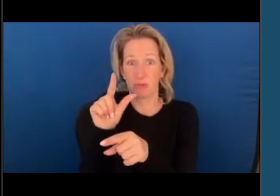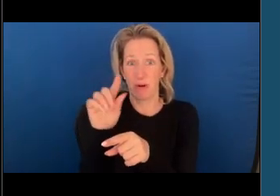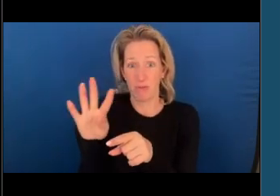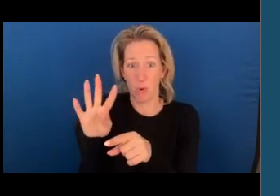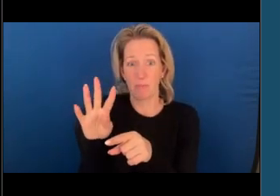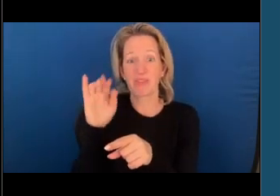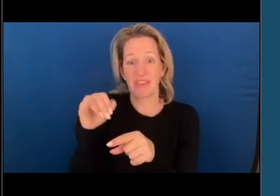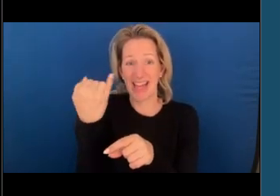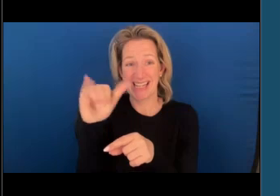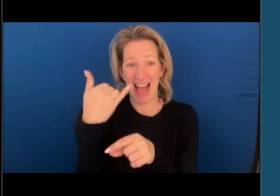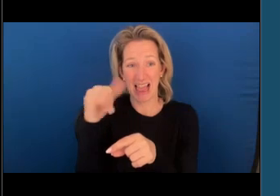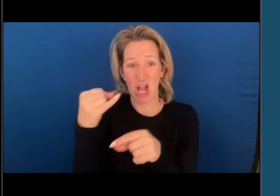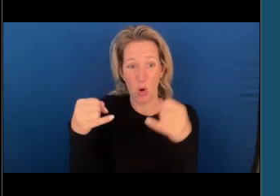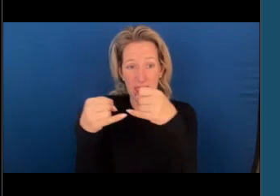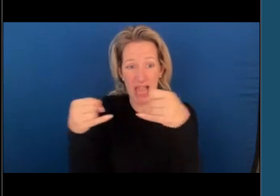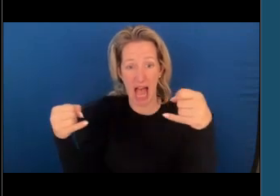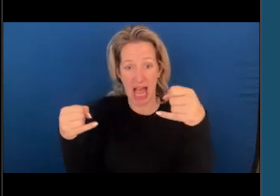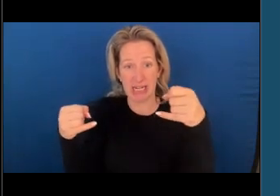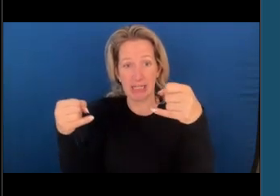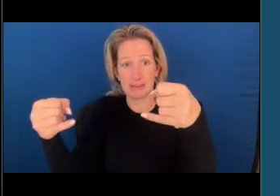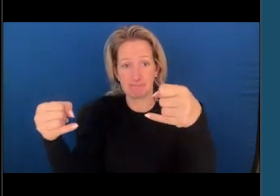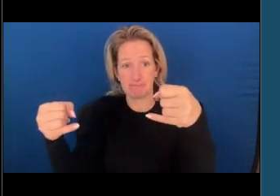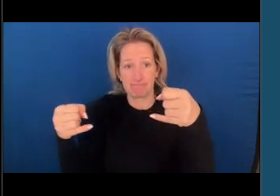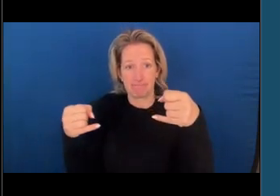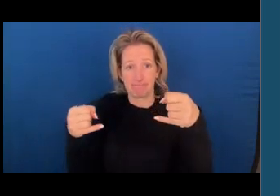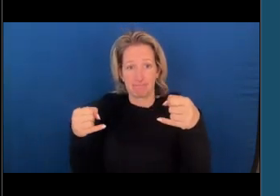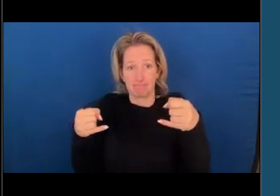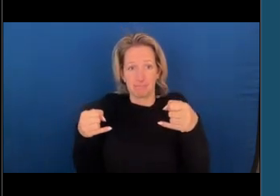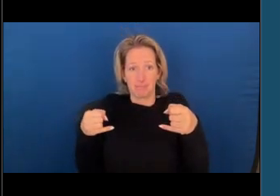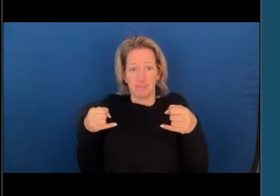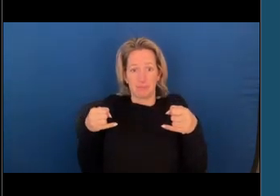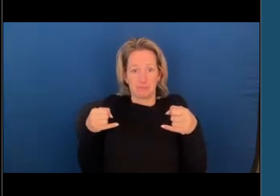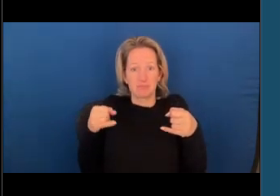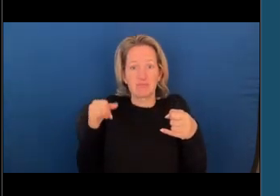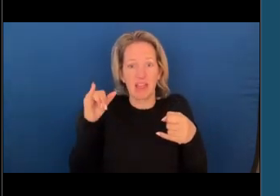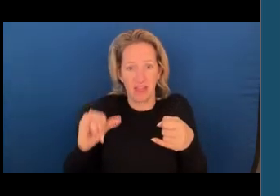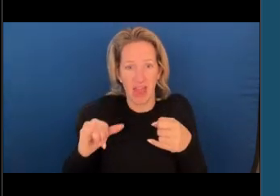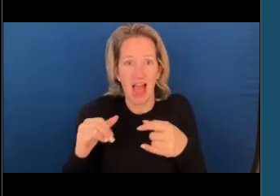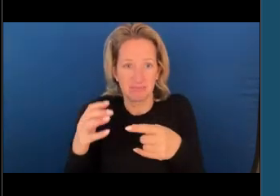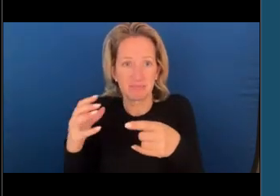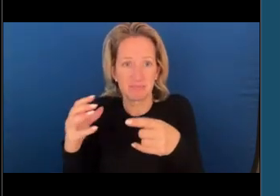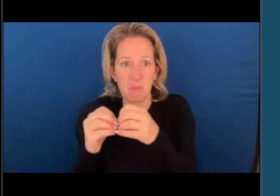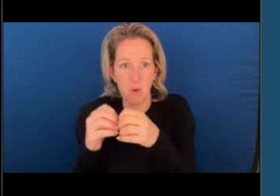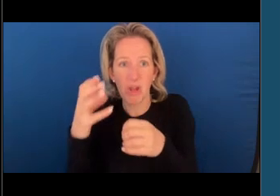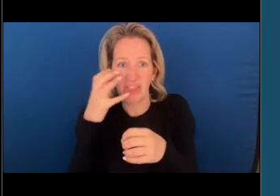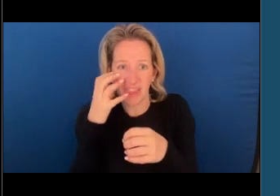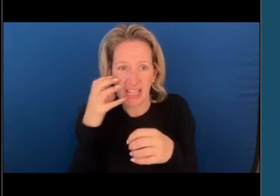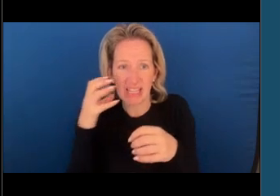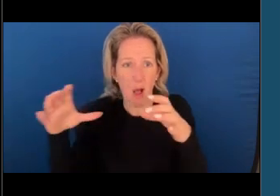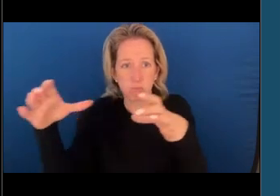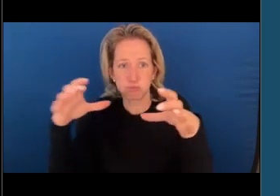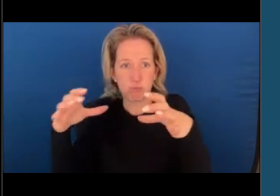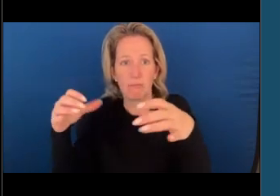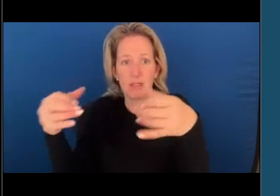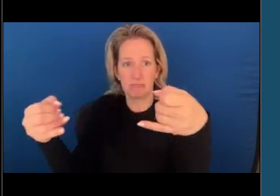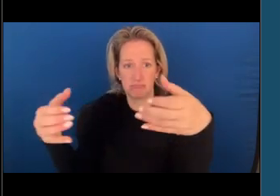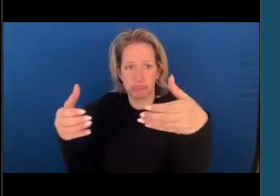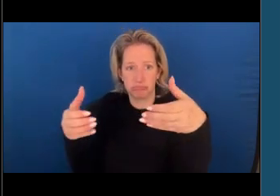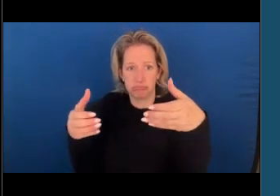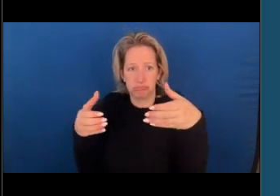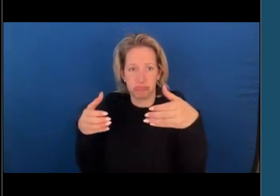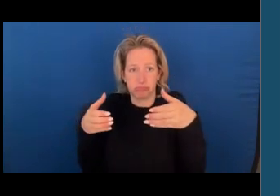a visual representation of the yellow, like higher concentration area of the garbage patch, and you can see how much closer it gets to Hawaii.